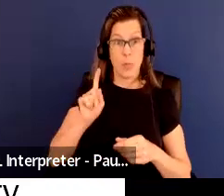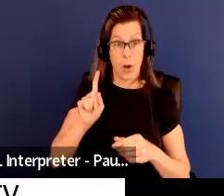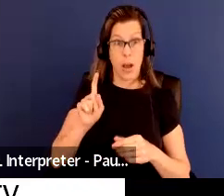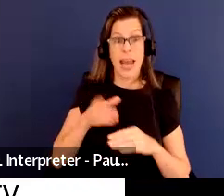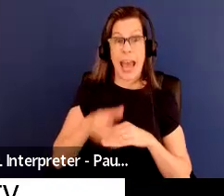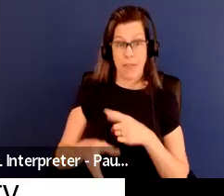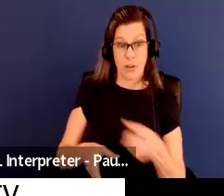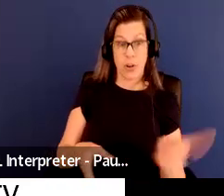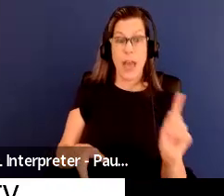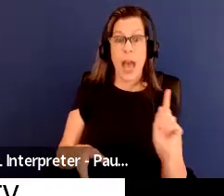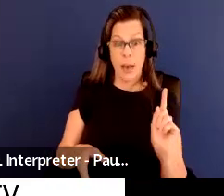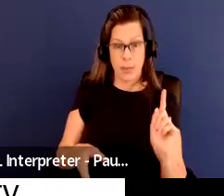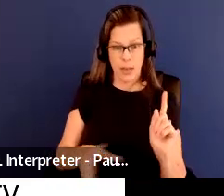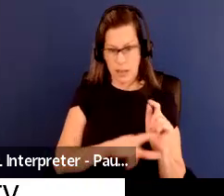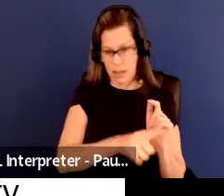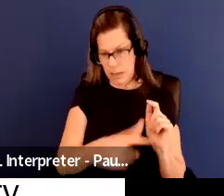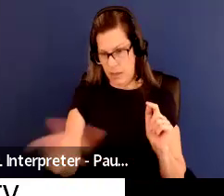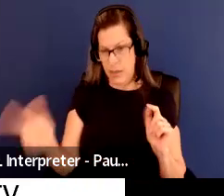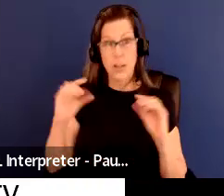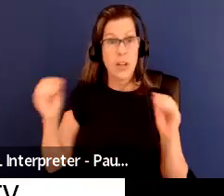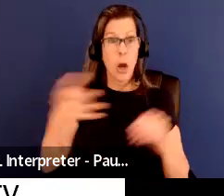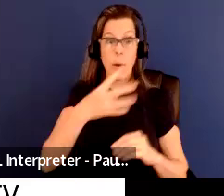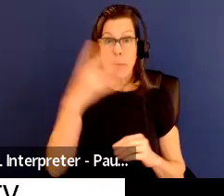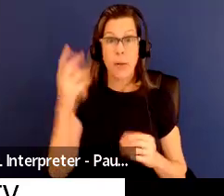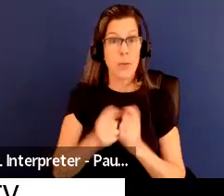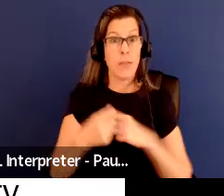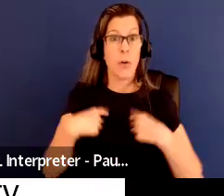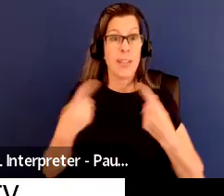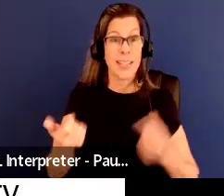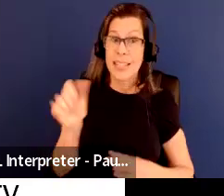after them. So really, there has been no immigration reform since